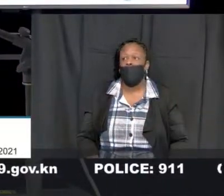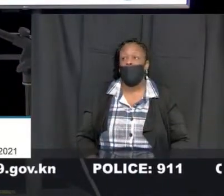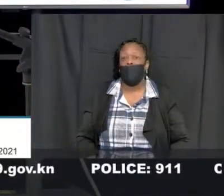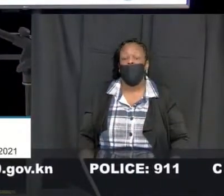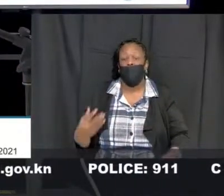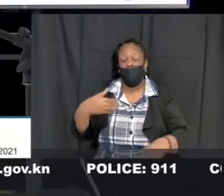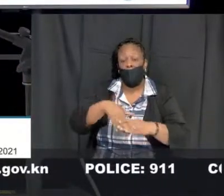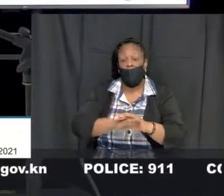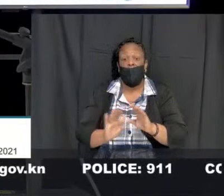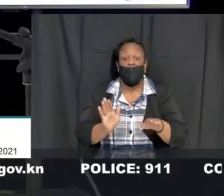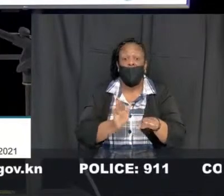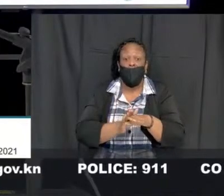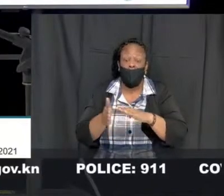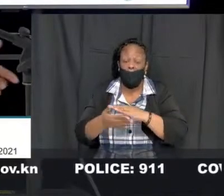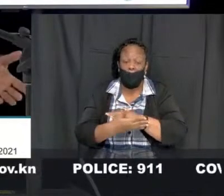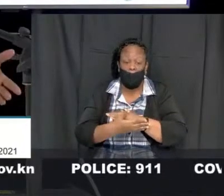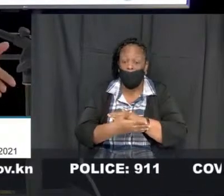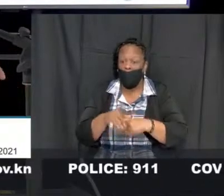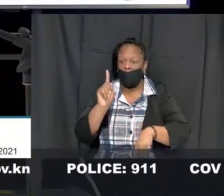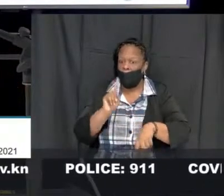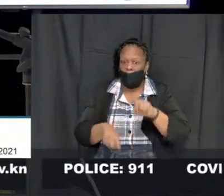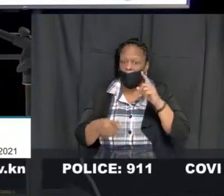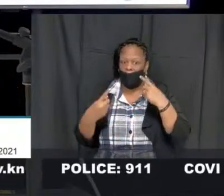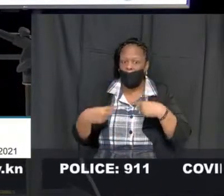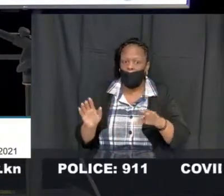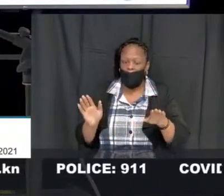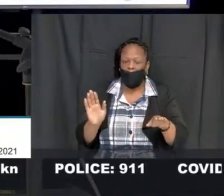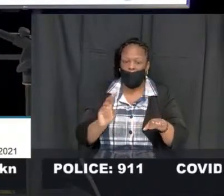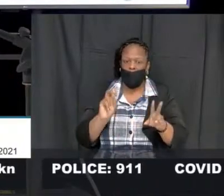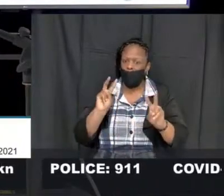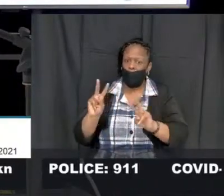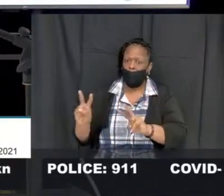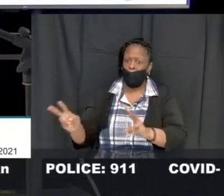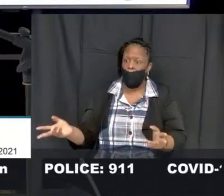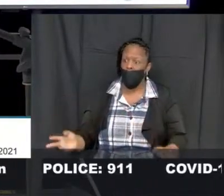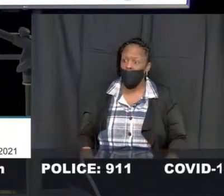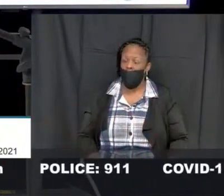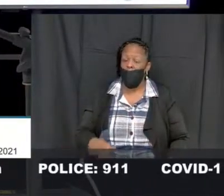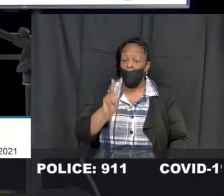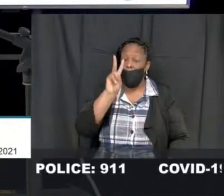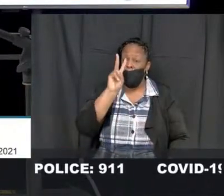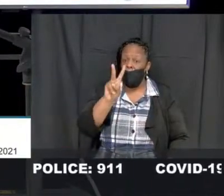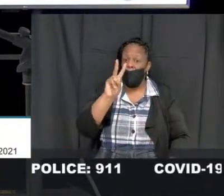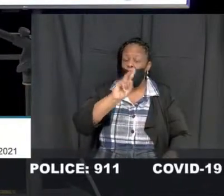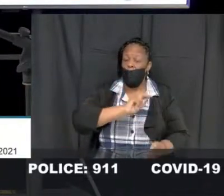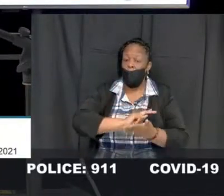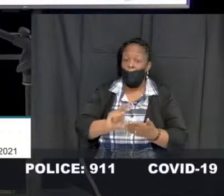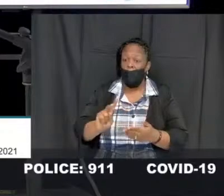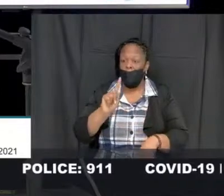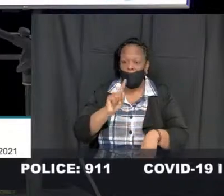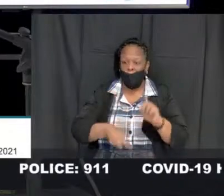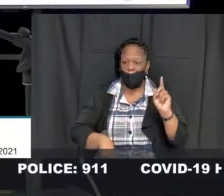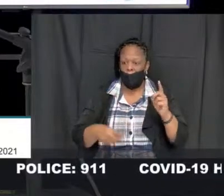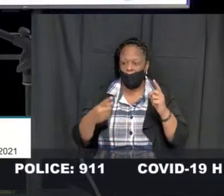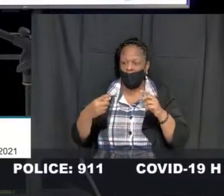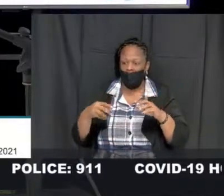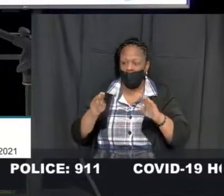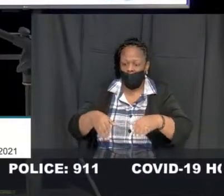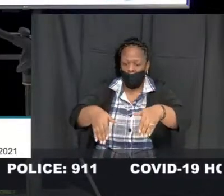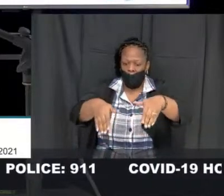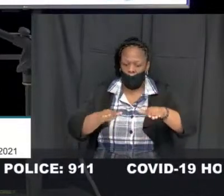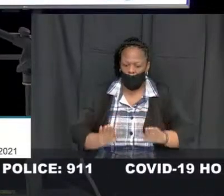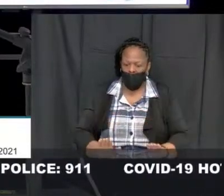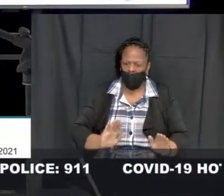would have seen that Jamaica suspended funerals for 2 weeks because of the treacherous situation that is happening in Jamaica. That's